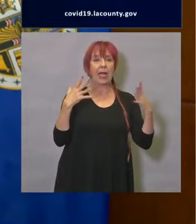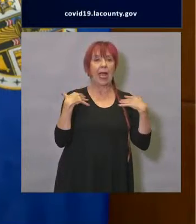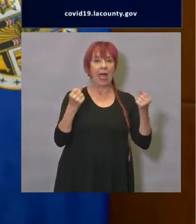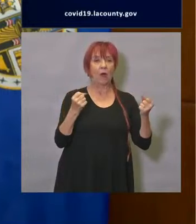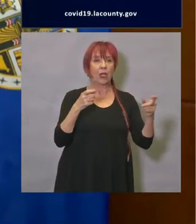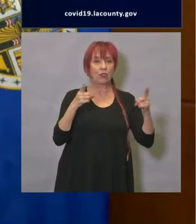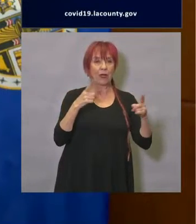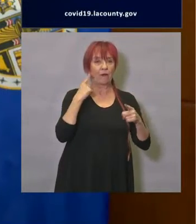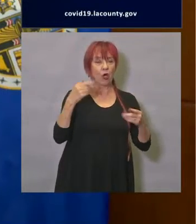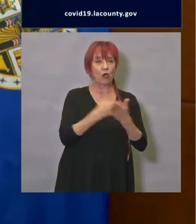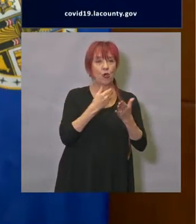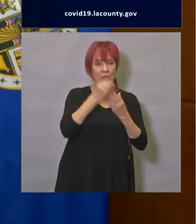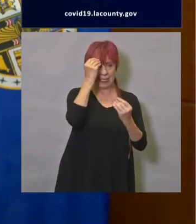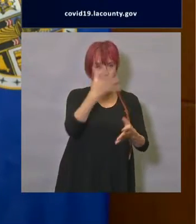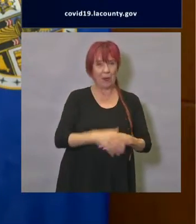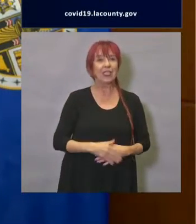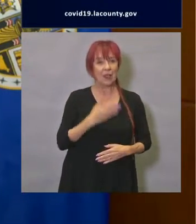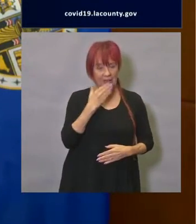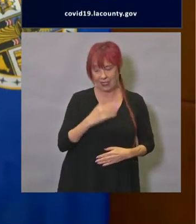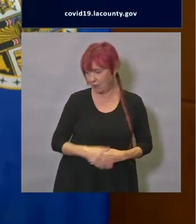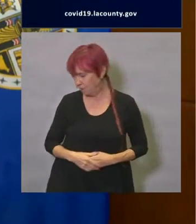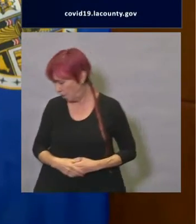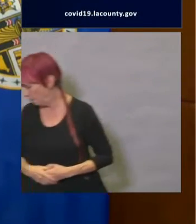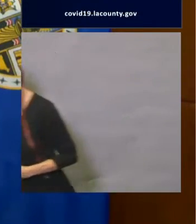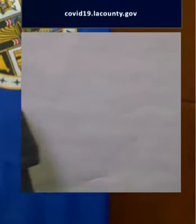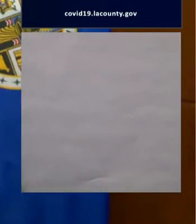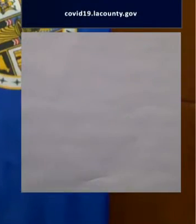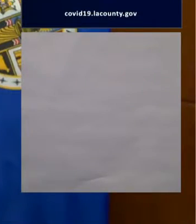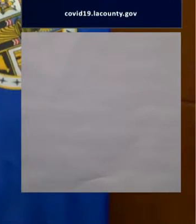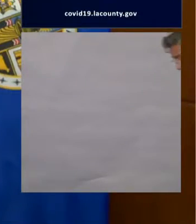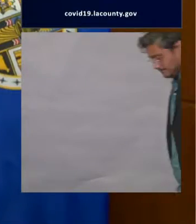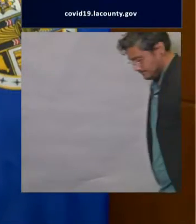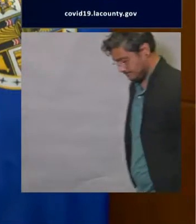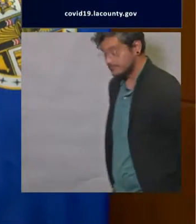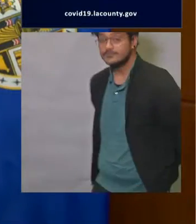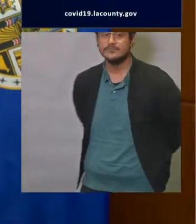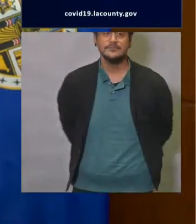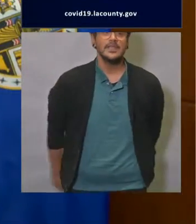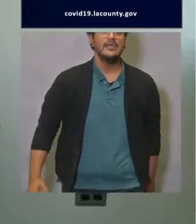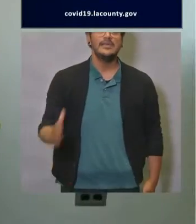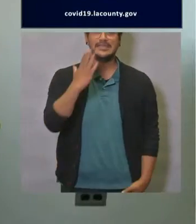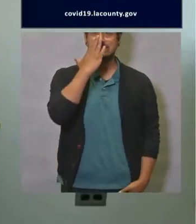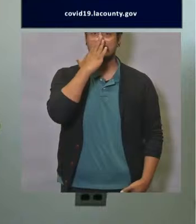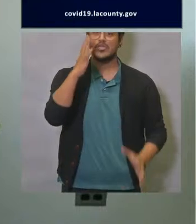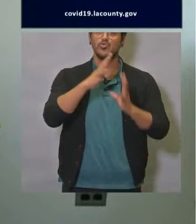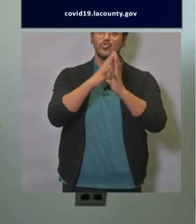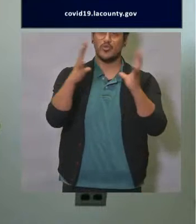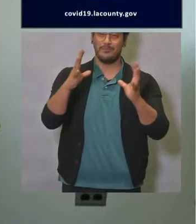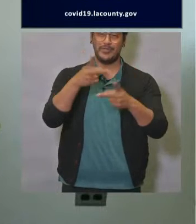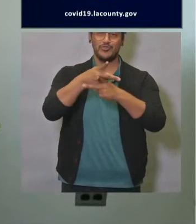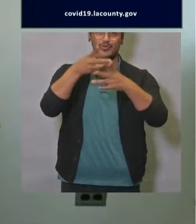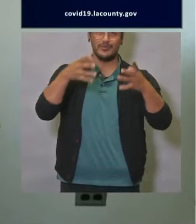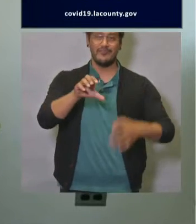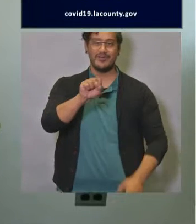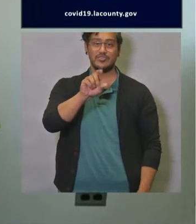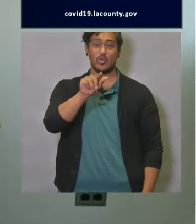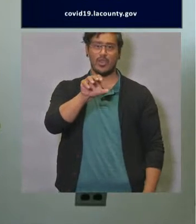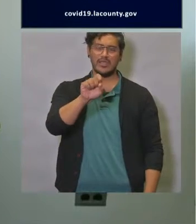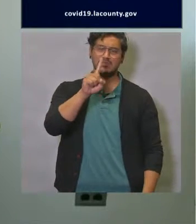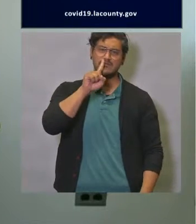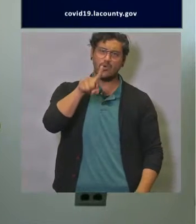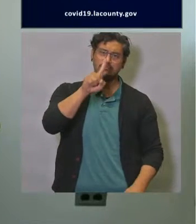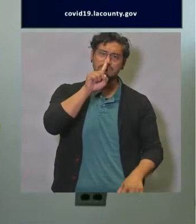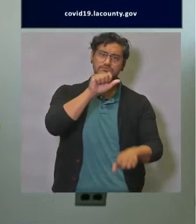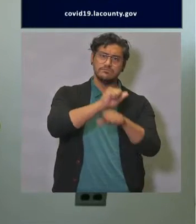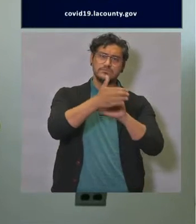latest news items. Thank you. Oh, thank you so much, Supervisor Solis, and to the entire board for skillfully guiding